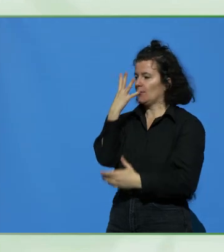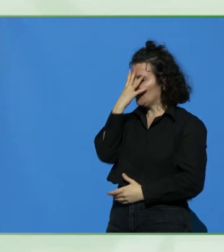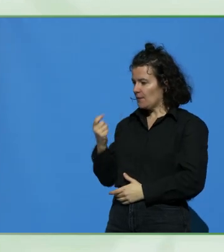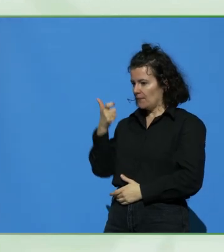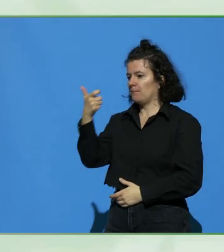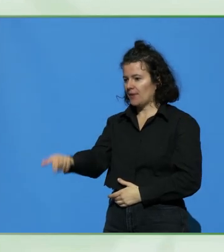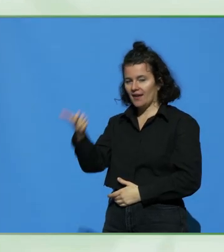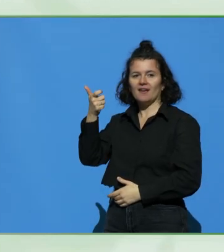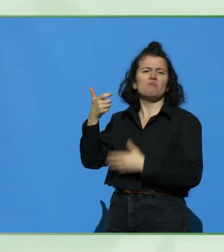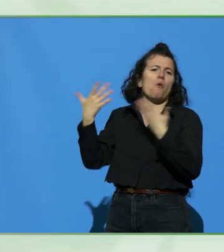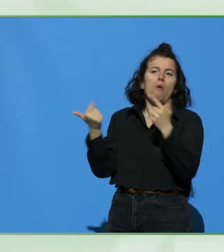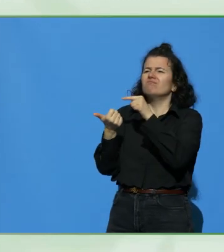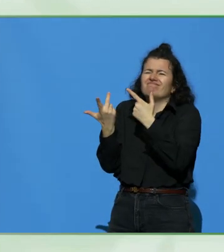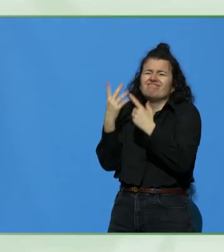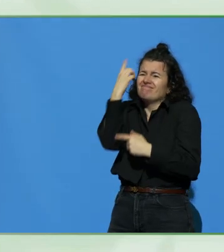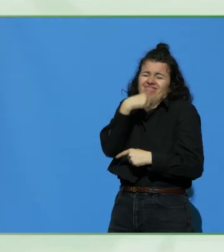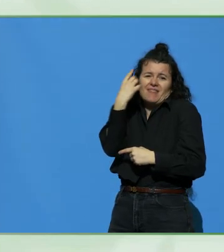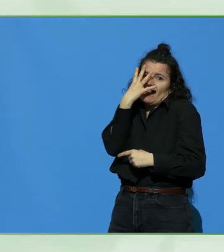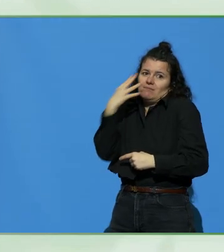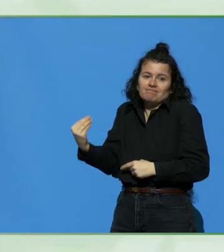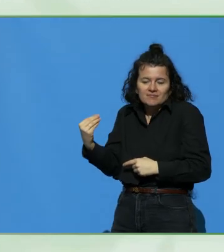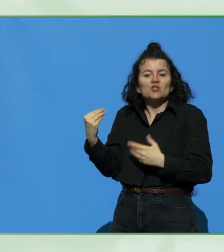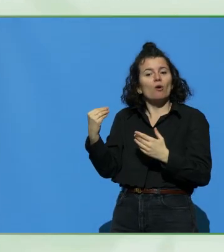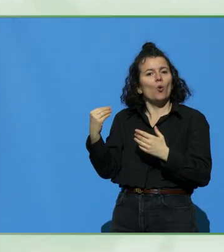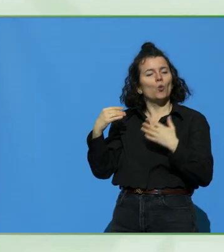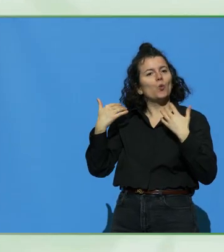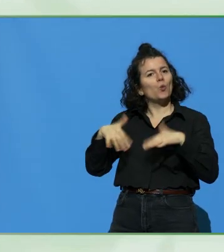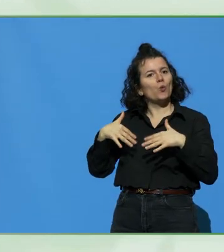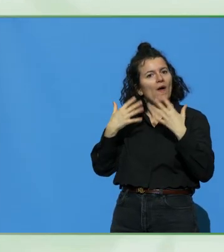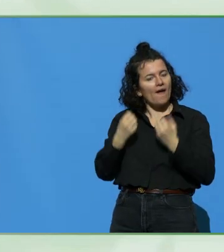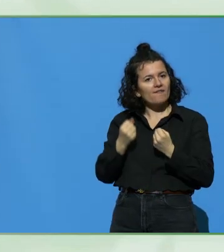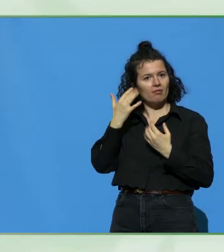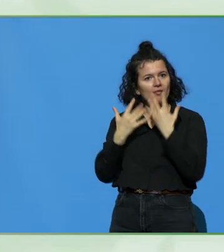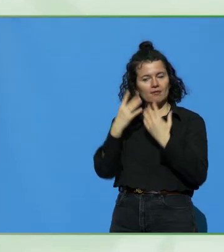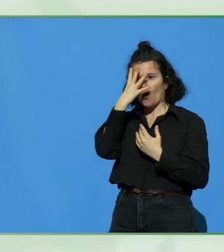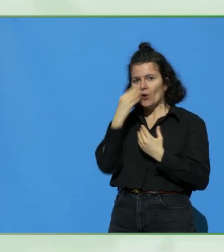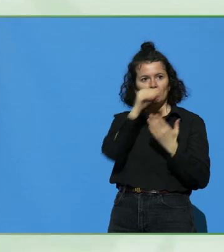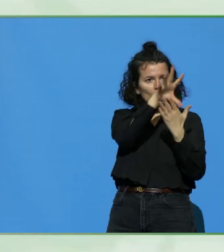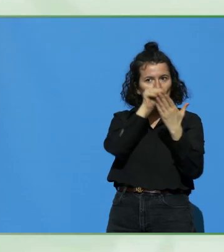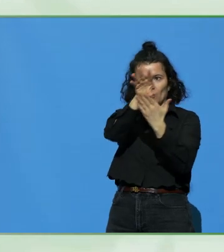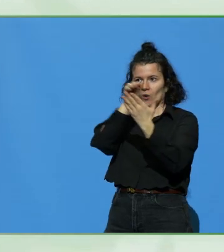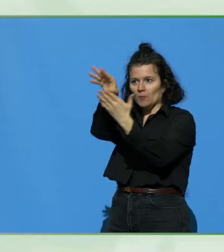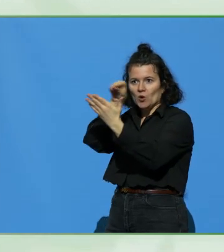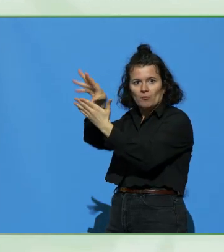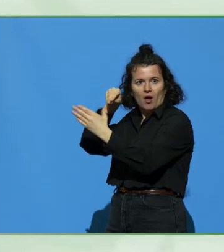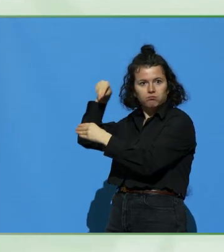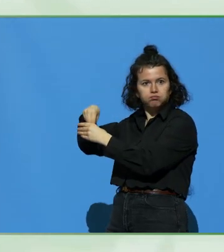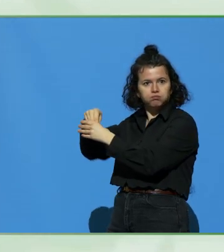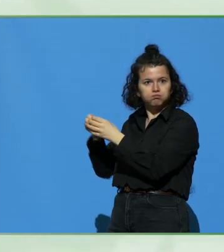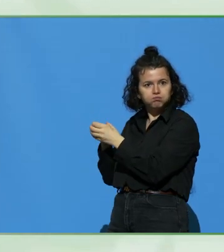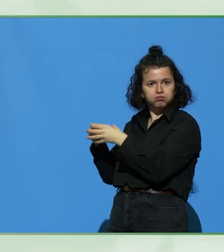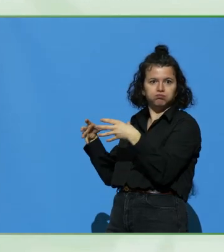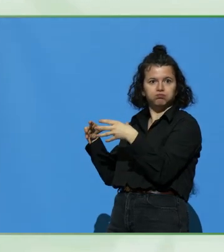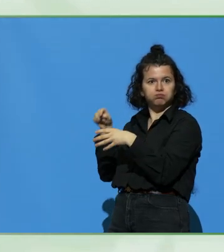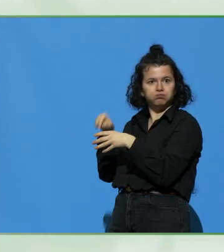unlock our phones and verify our identities. And image-based technologies